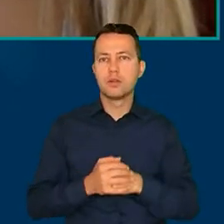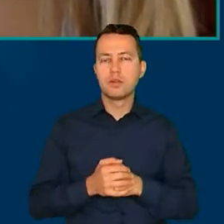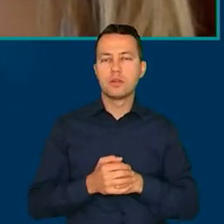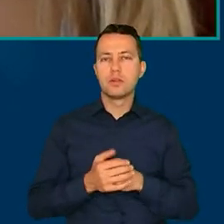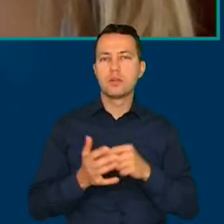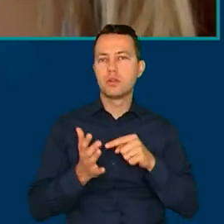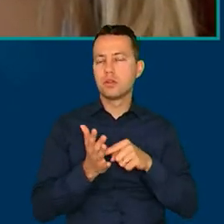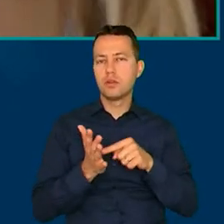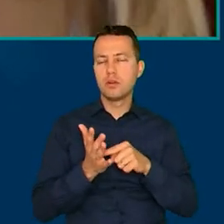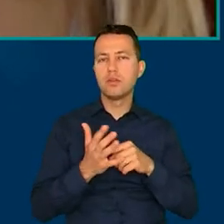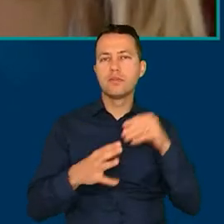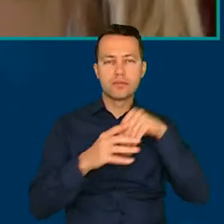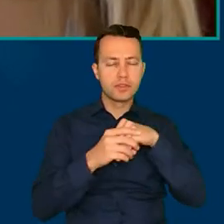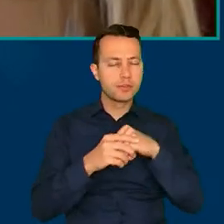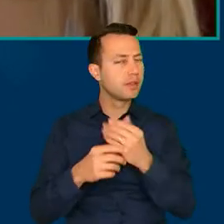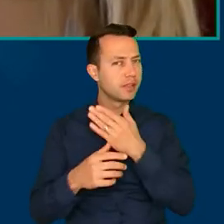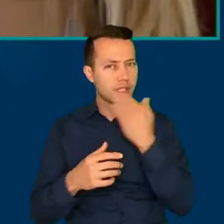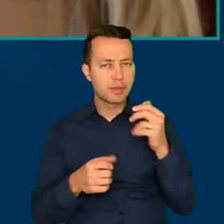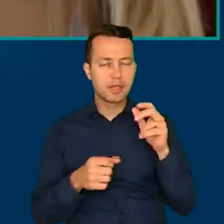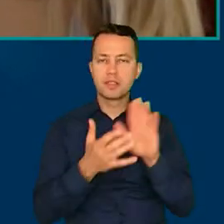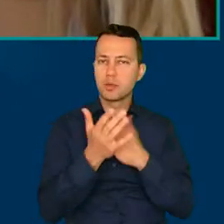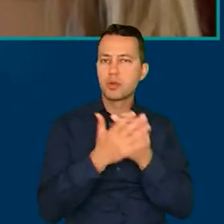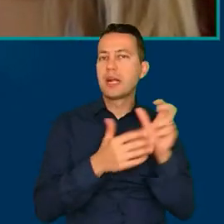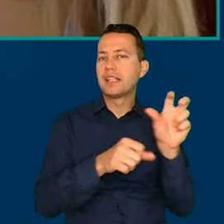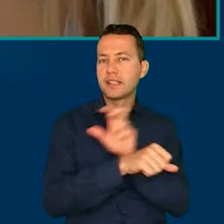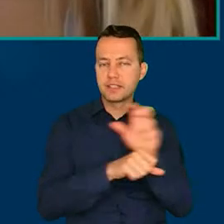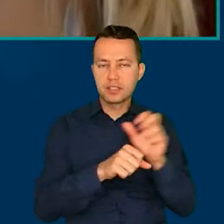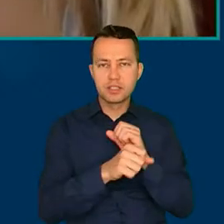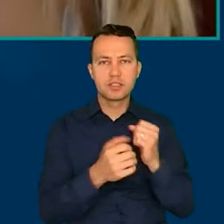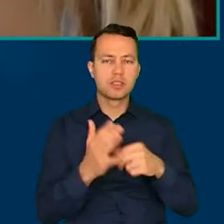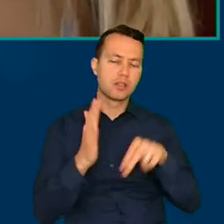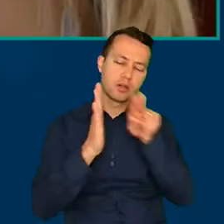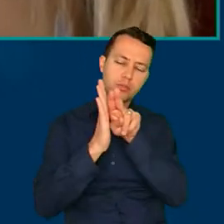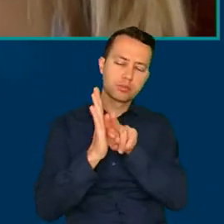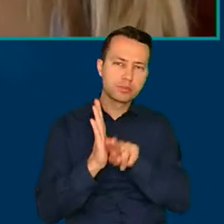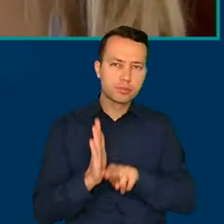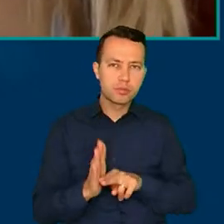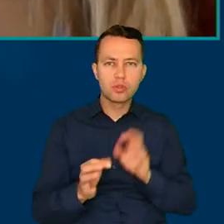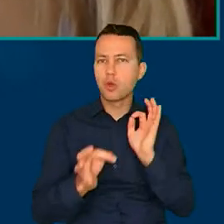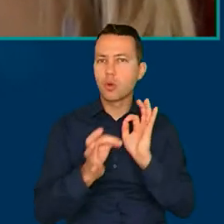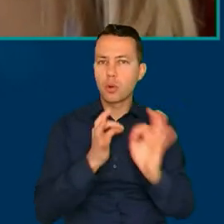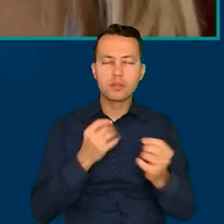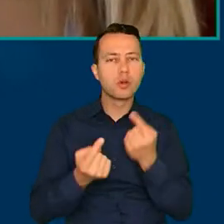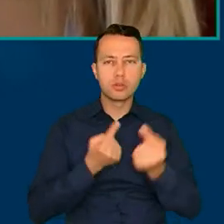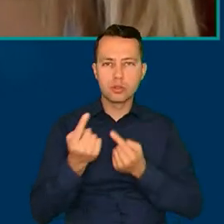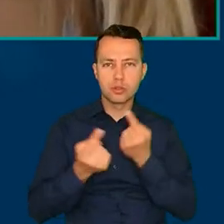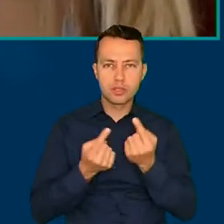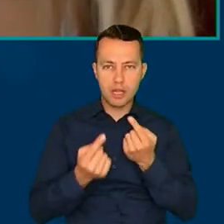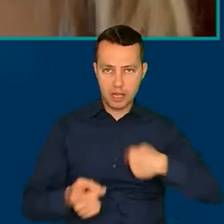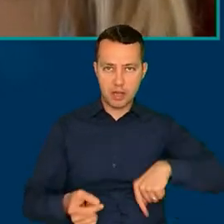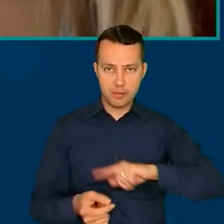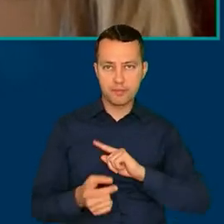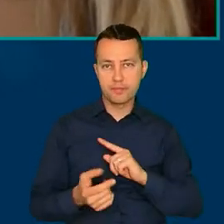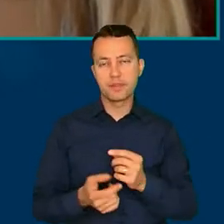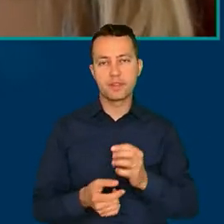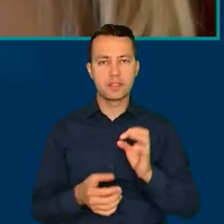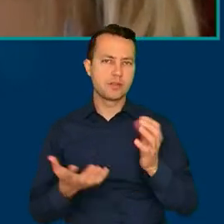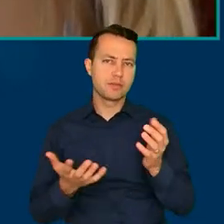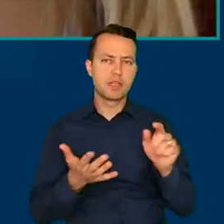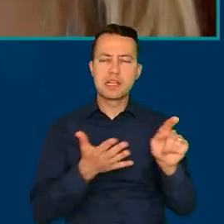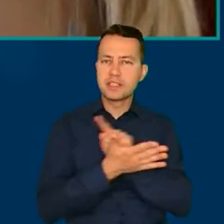expect, risk-free supply chains or zero risks. We understand that this is something that is evolving. We want companies